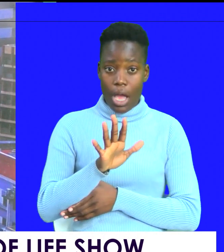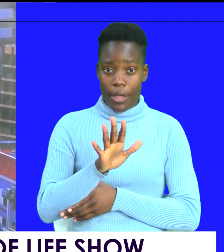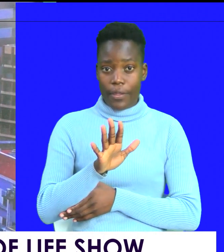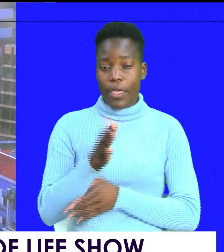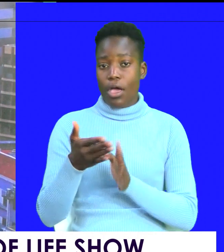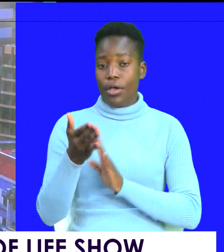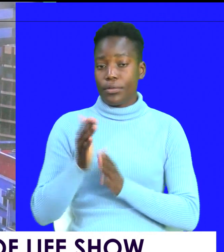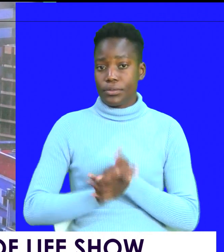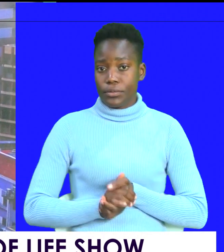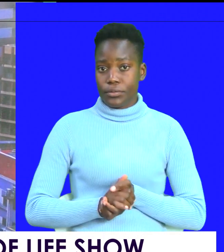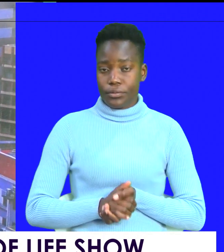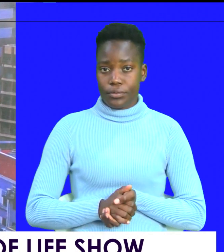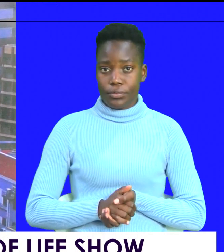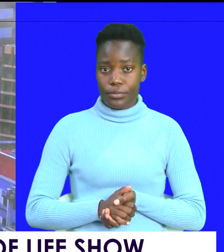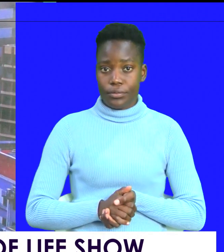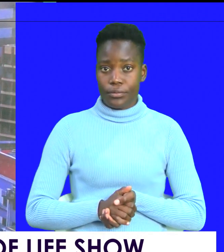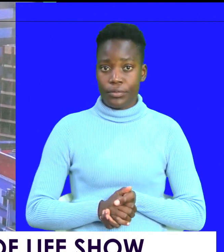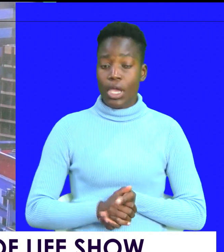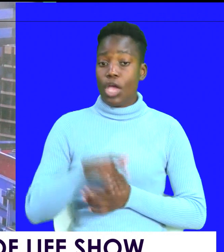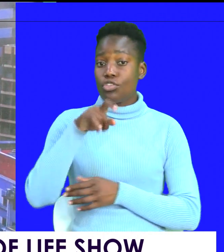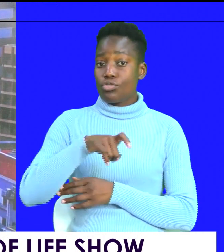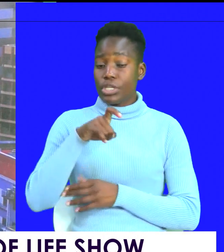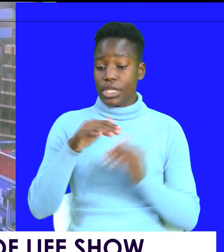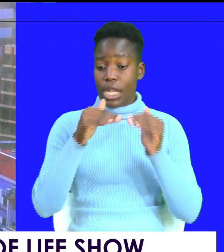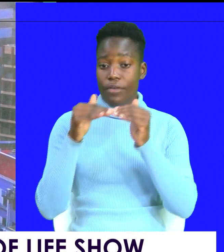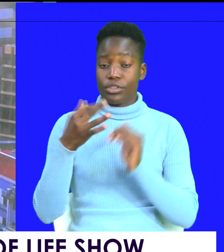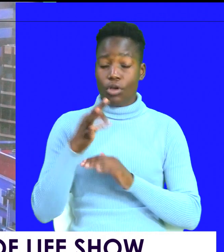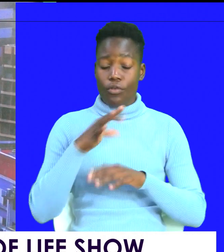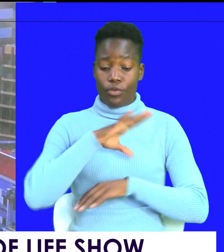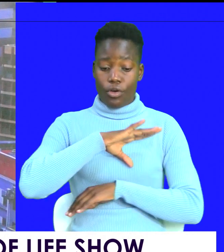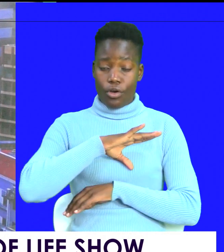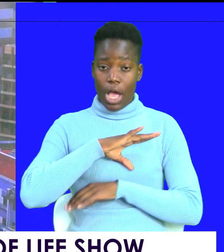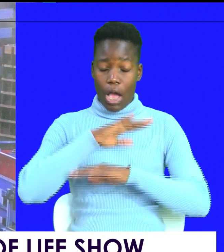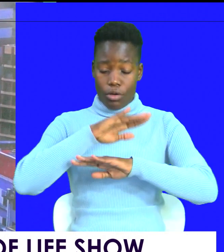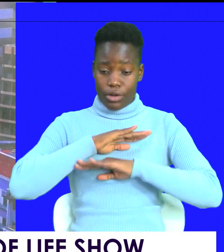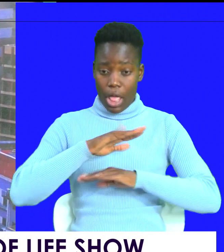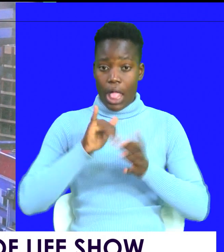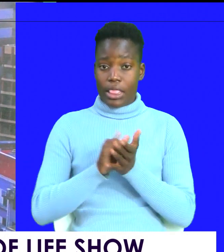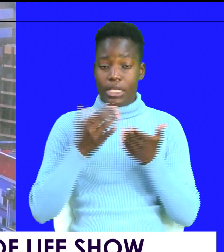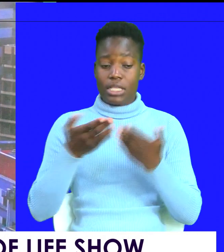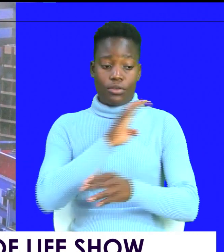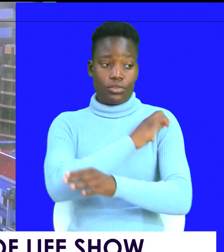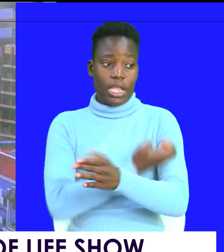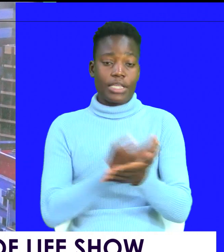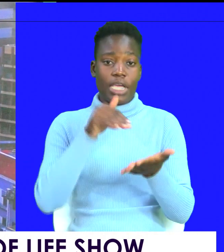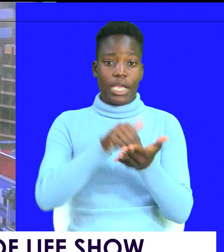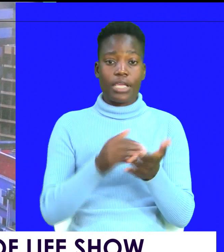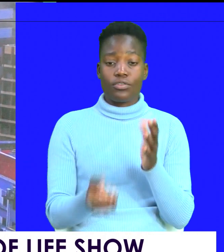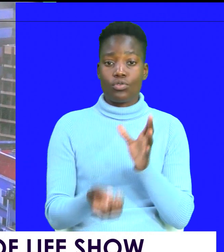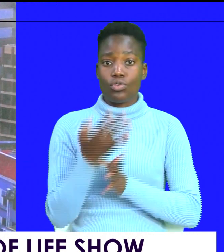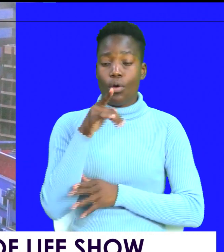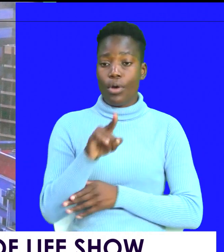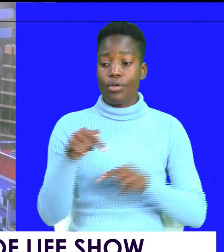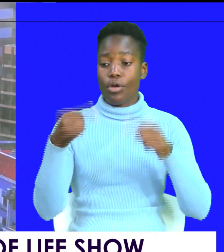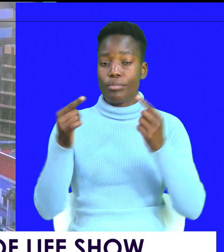with contentment is great gain. You need some level of contentment. That is how to re-energize, to grow. You are competing